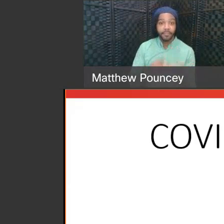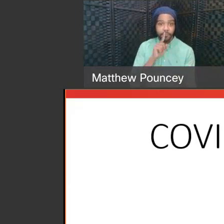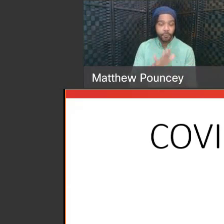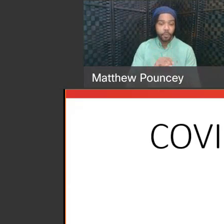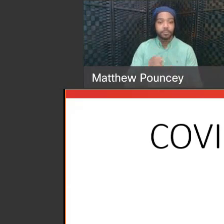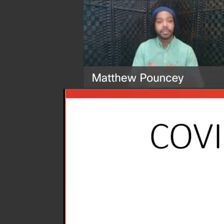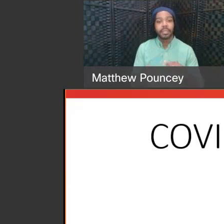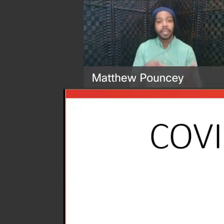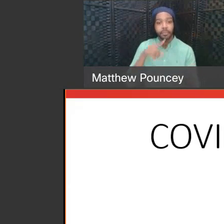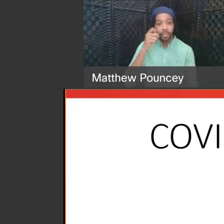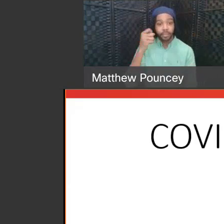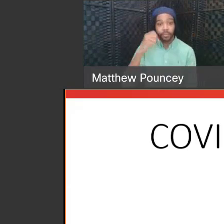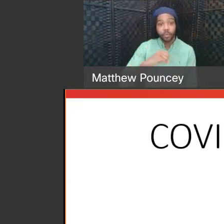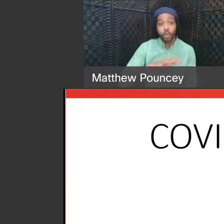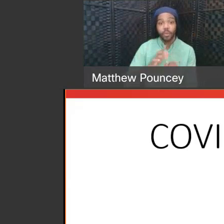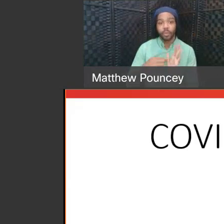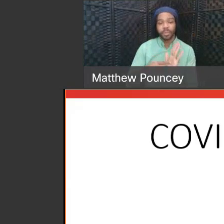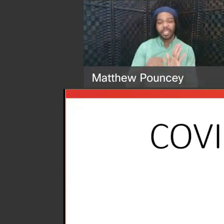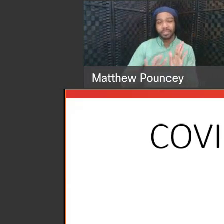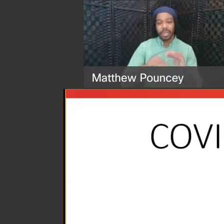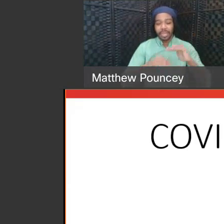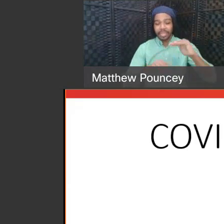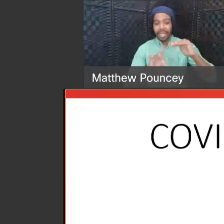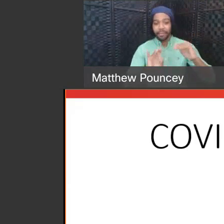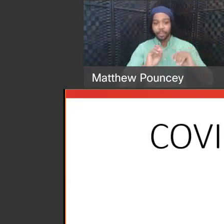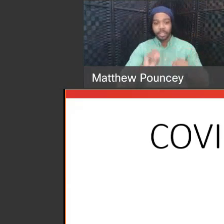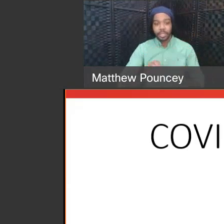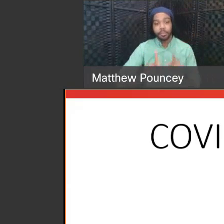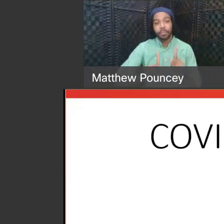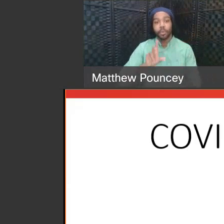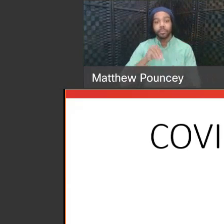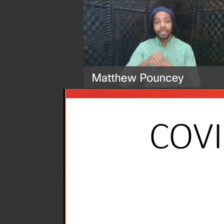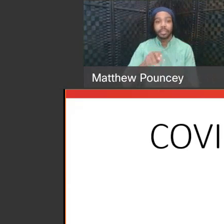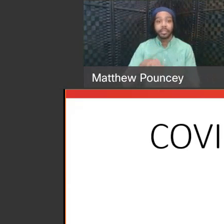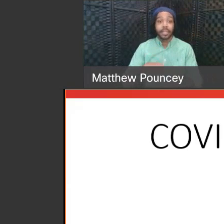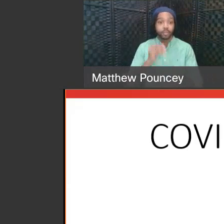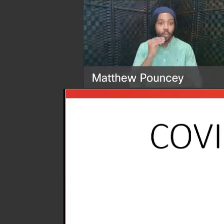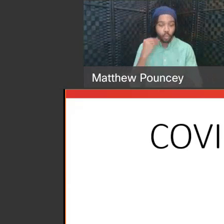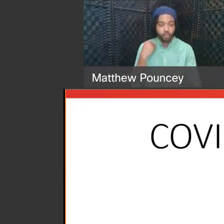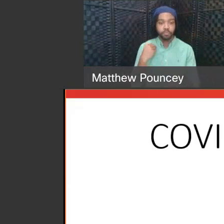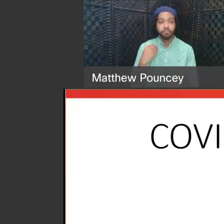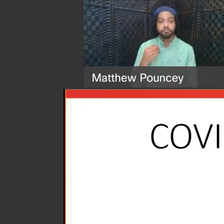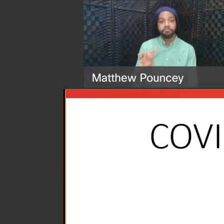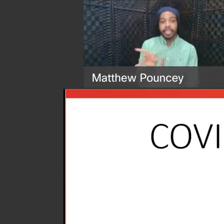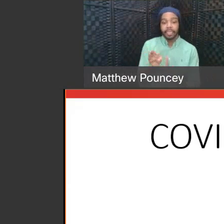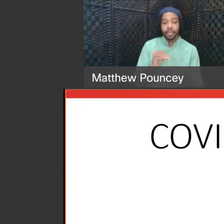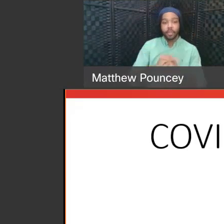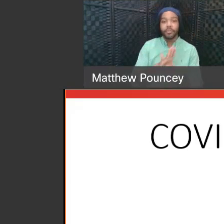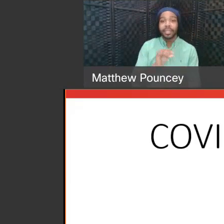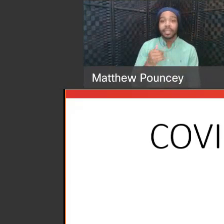COVID, representing just under 8% of people in natural homes who contracted COVID and had a confirmed COVID